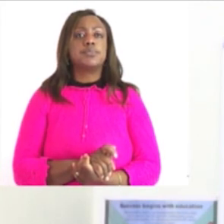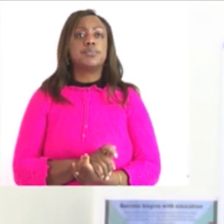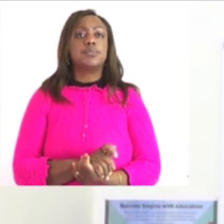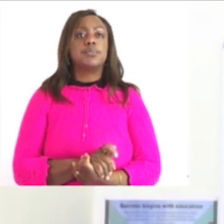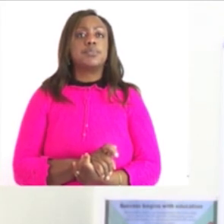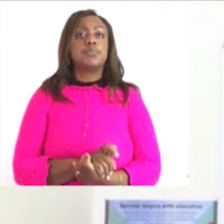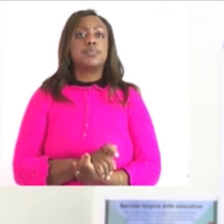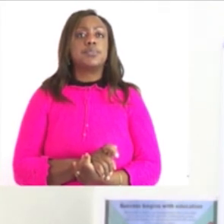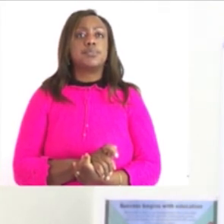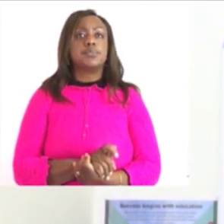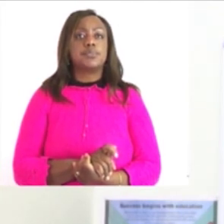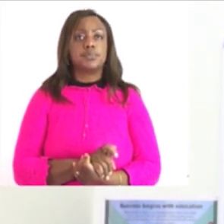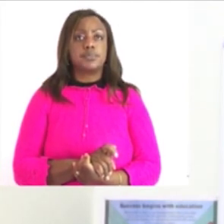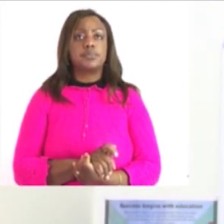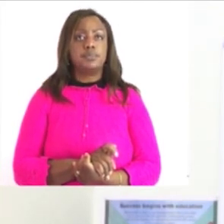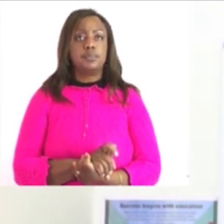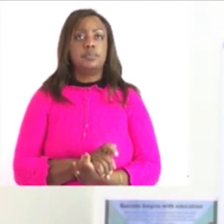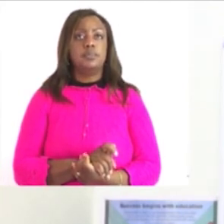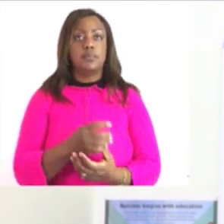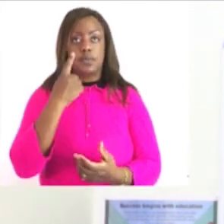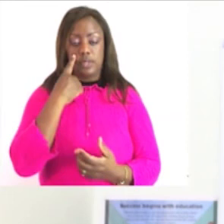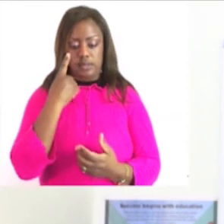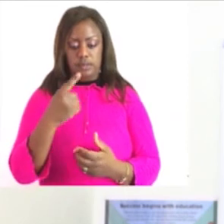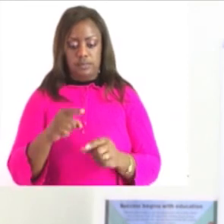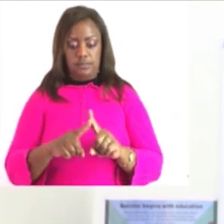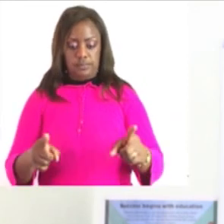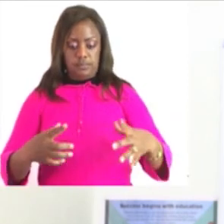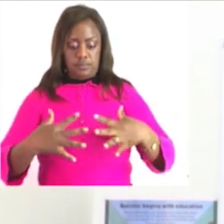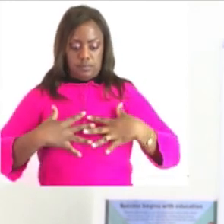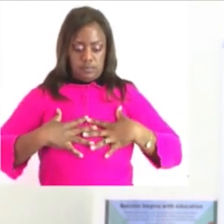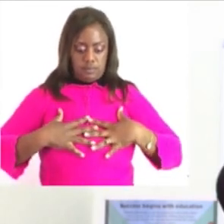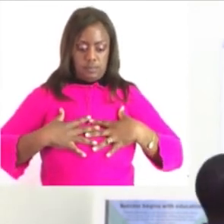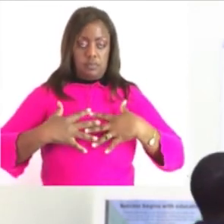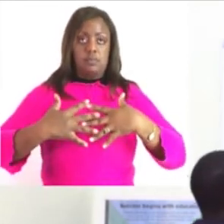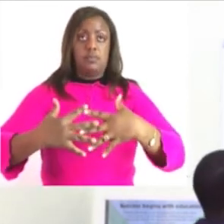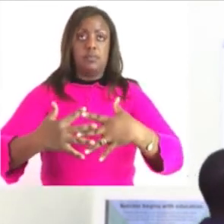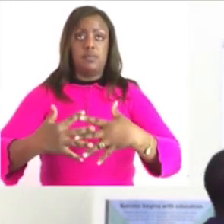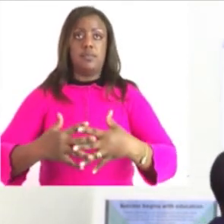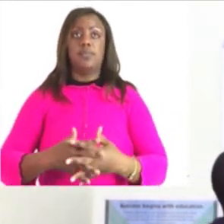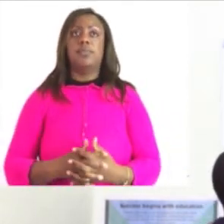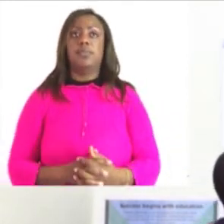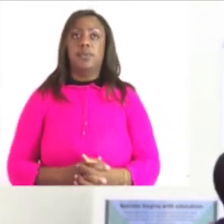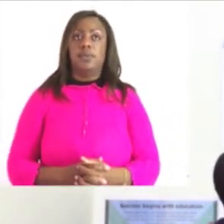And I have that. Okay. So I want to make sure that the chest part is the one that's looking different.